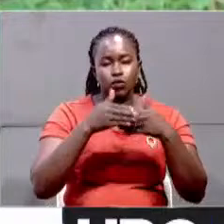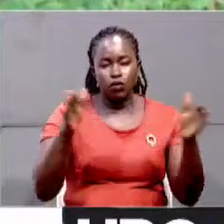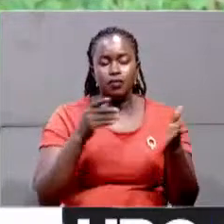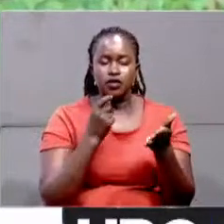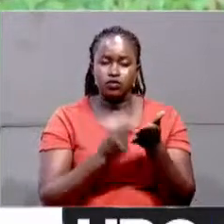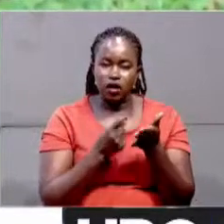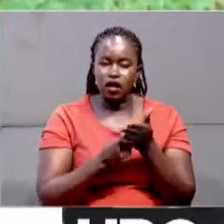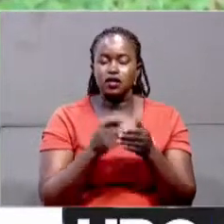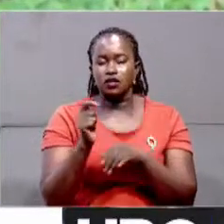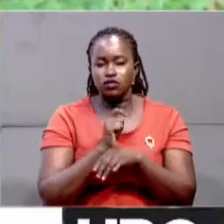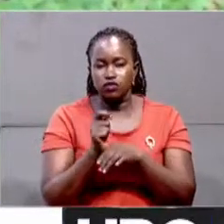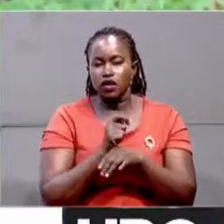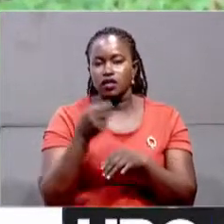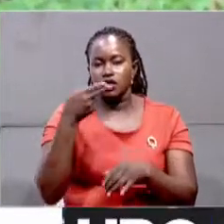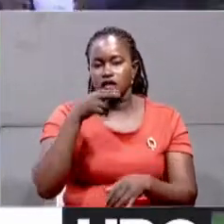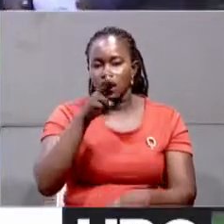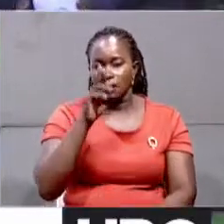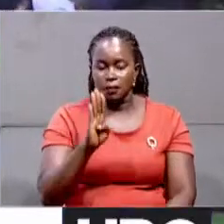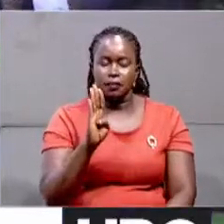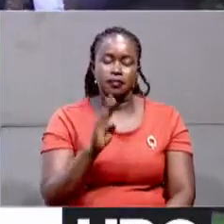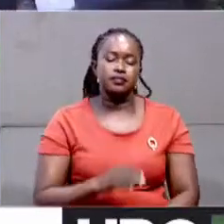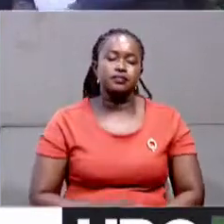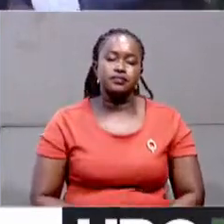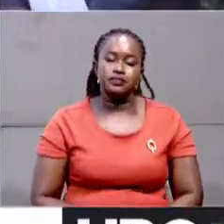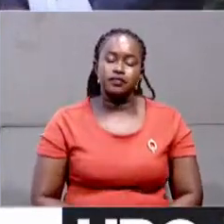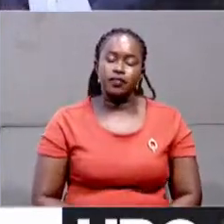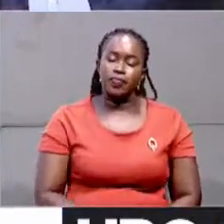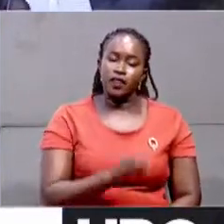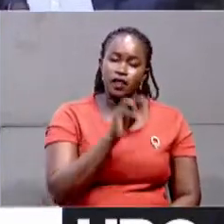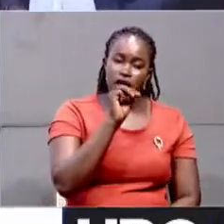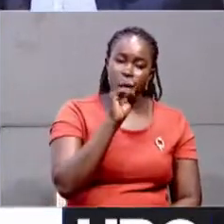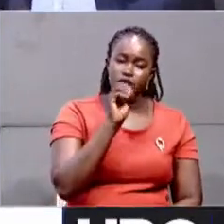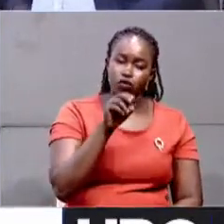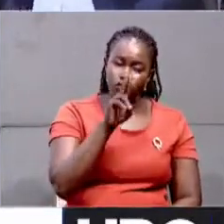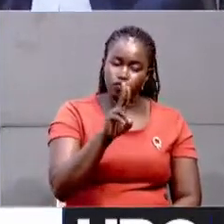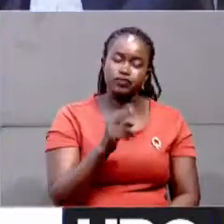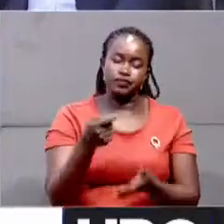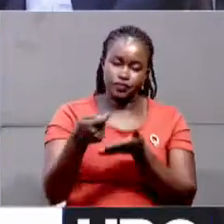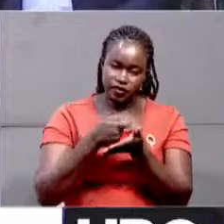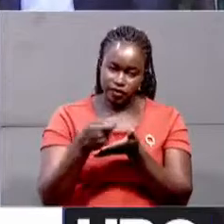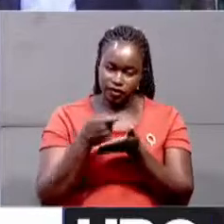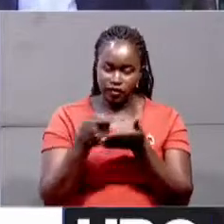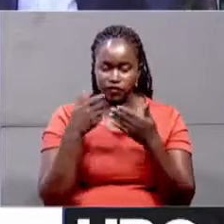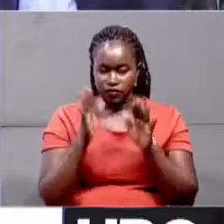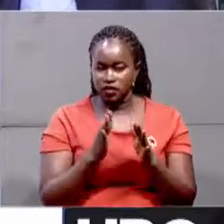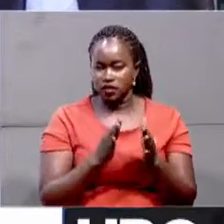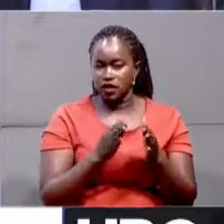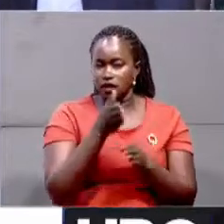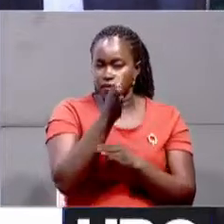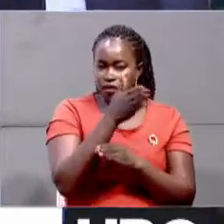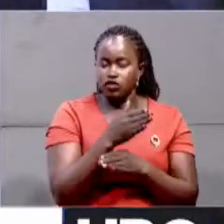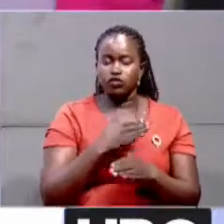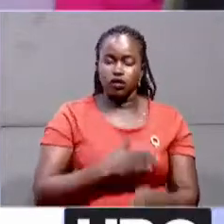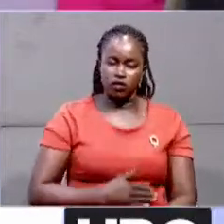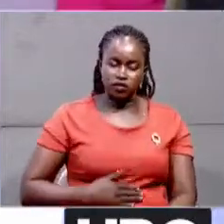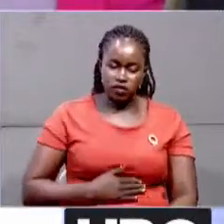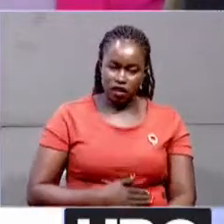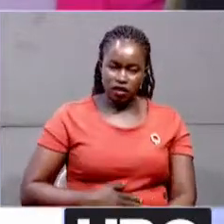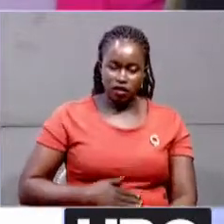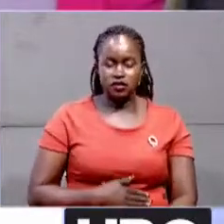Uganda Trade Hub. A memorandum of understanding was signed between Ministry of